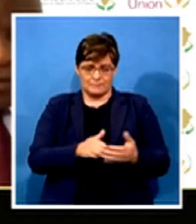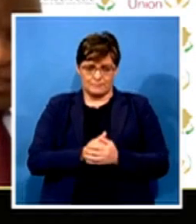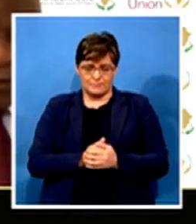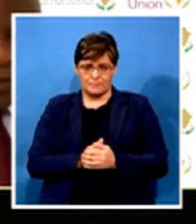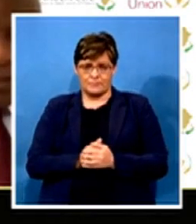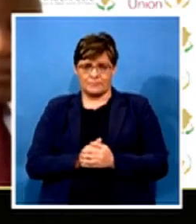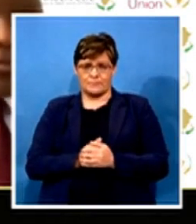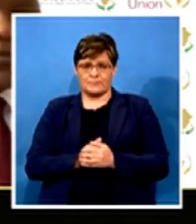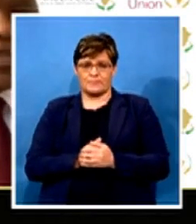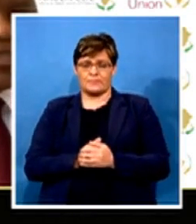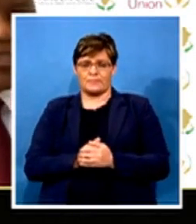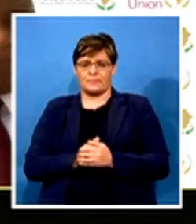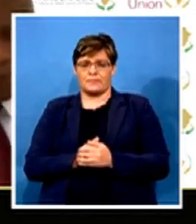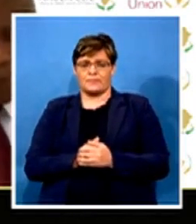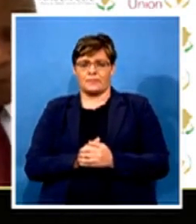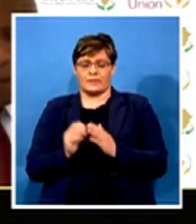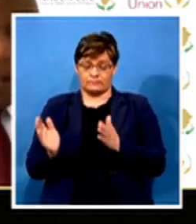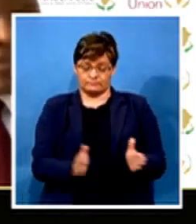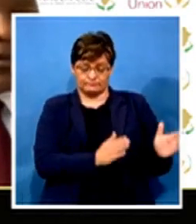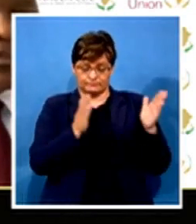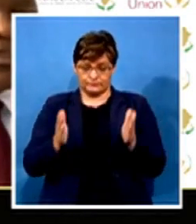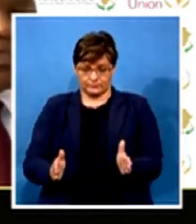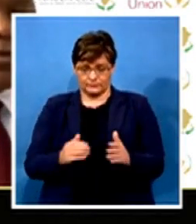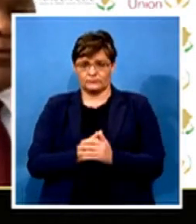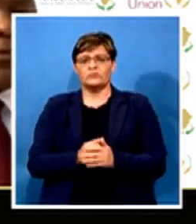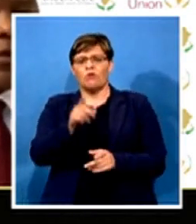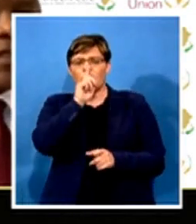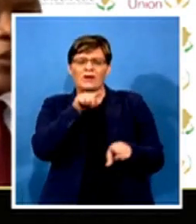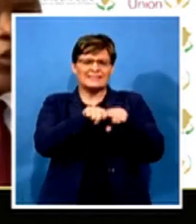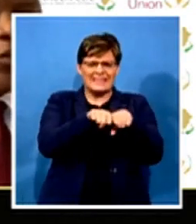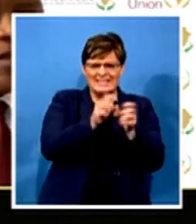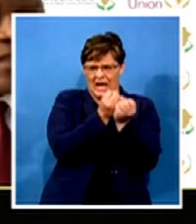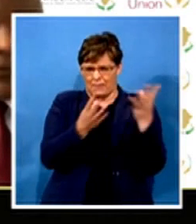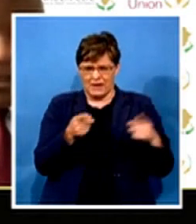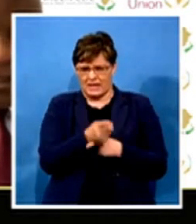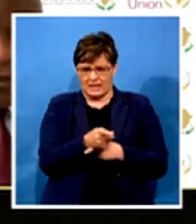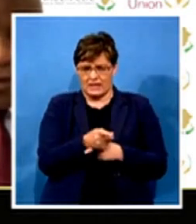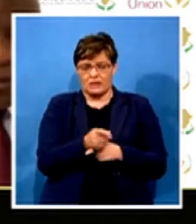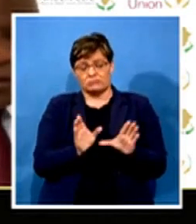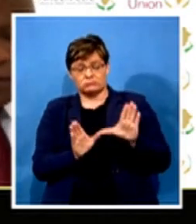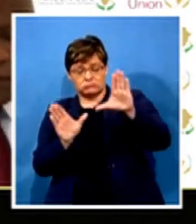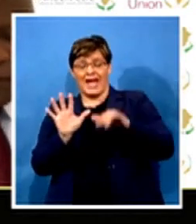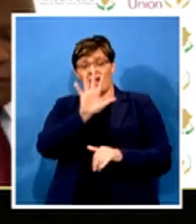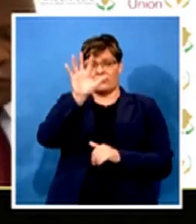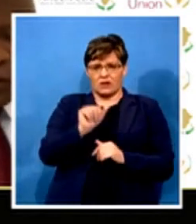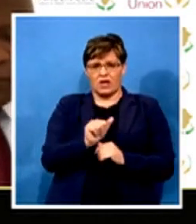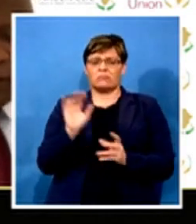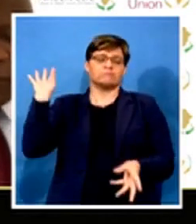When we now look at the number of testing, as a continent, we have reported a cumulative number